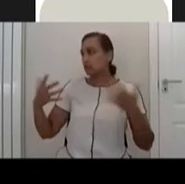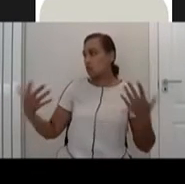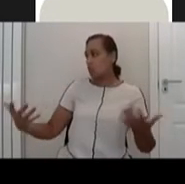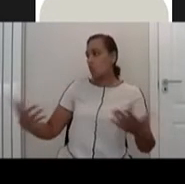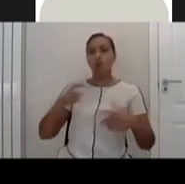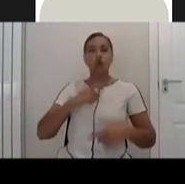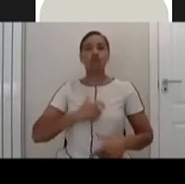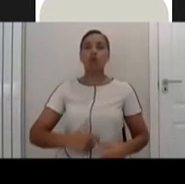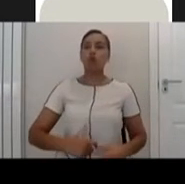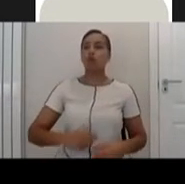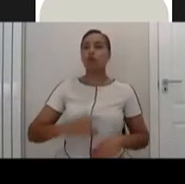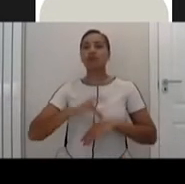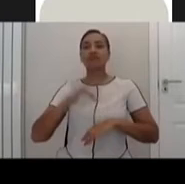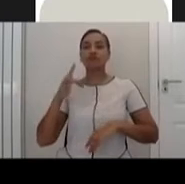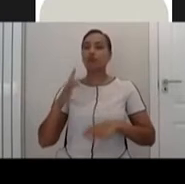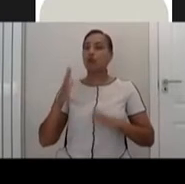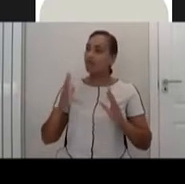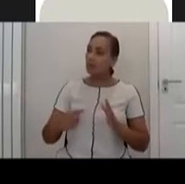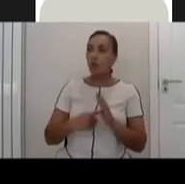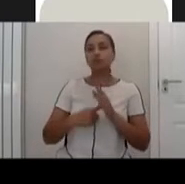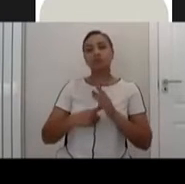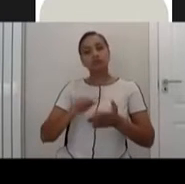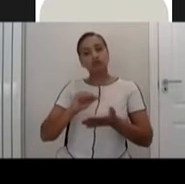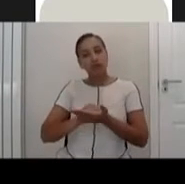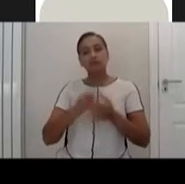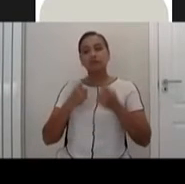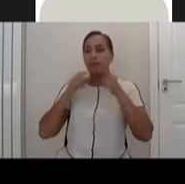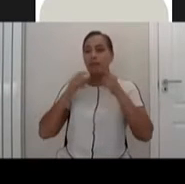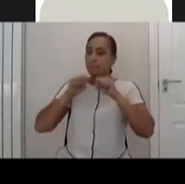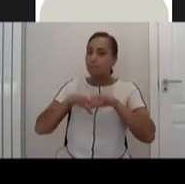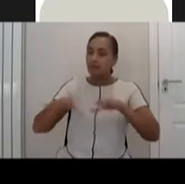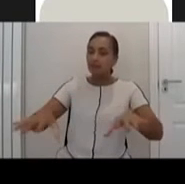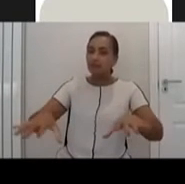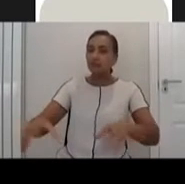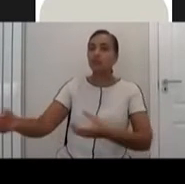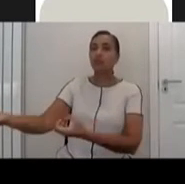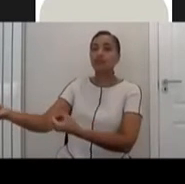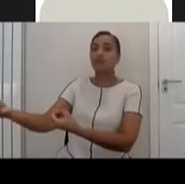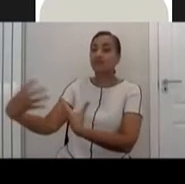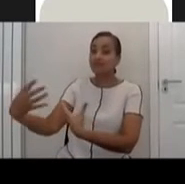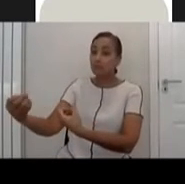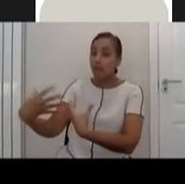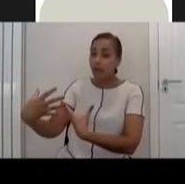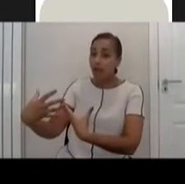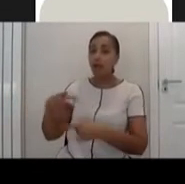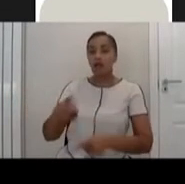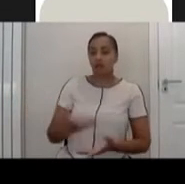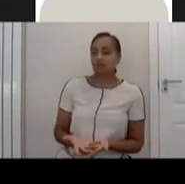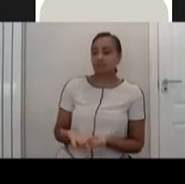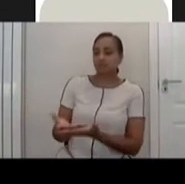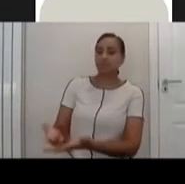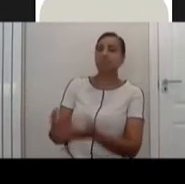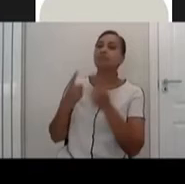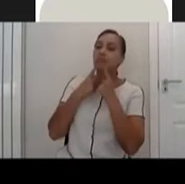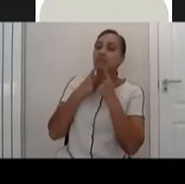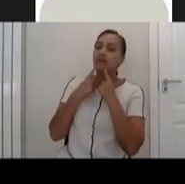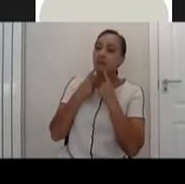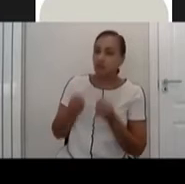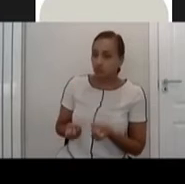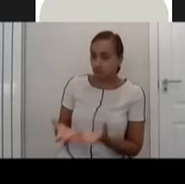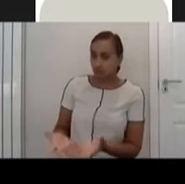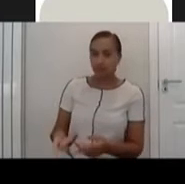etc. So I think it's really important. I think it's important for two-way feedback as well. So equally, while we're passing on these messages, if we're